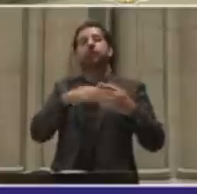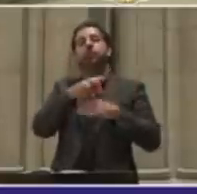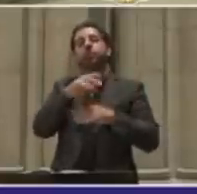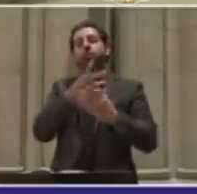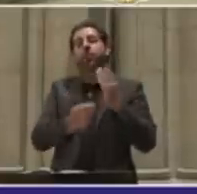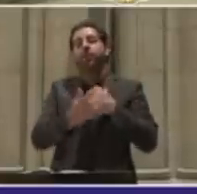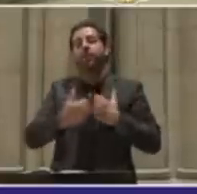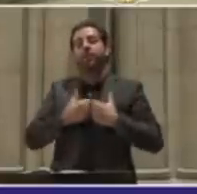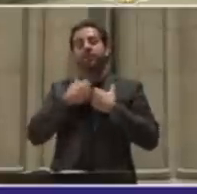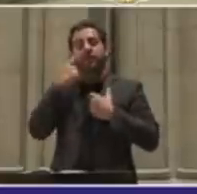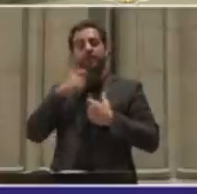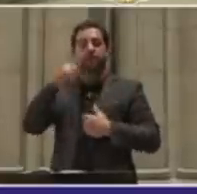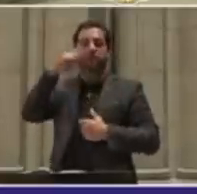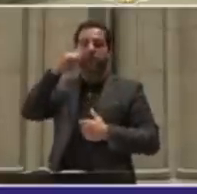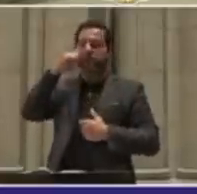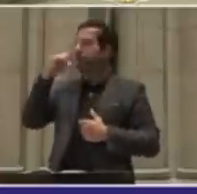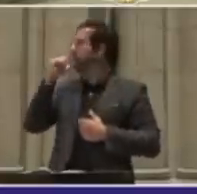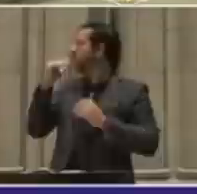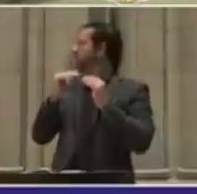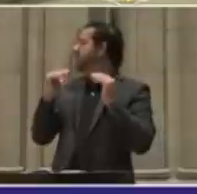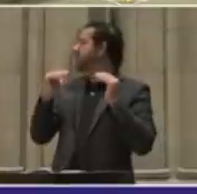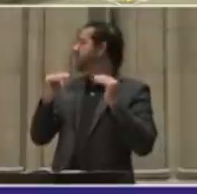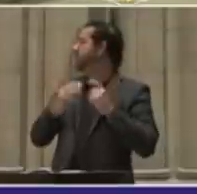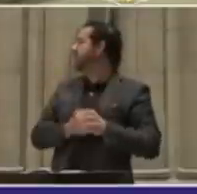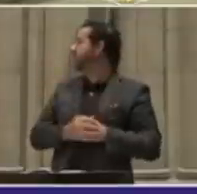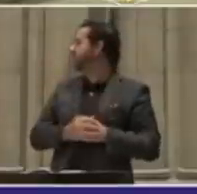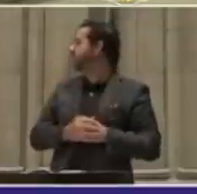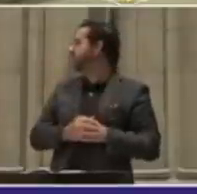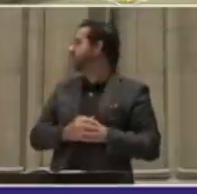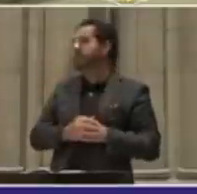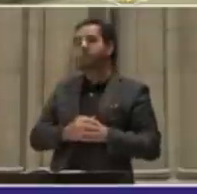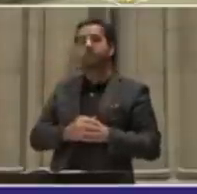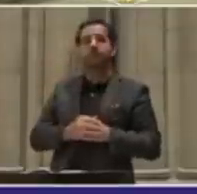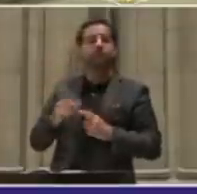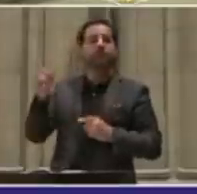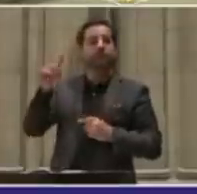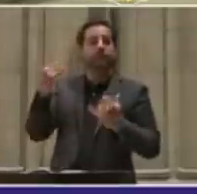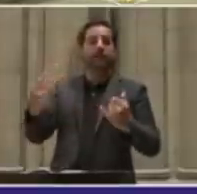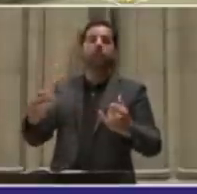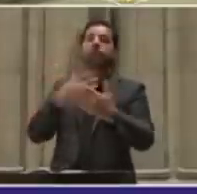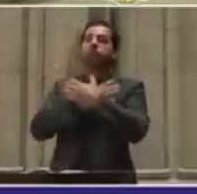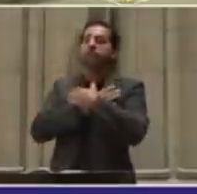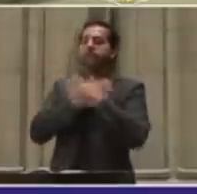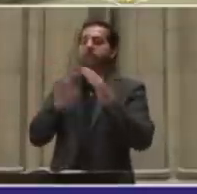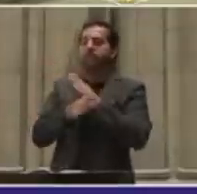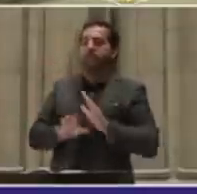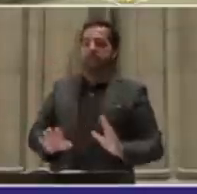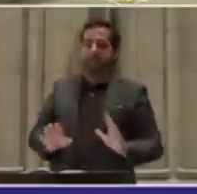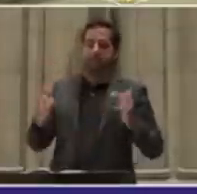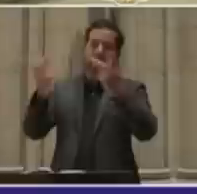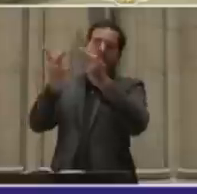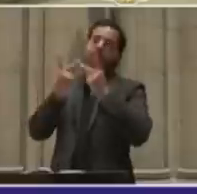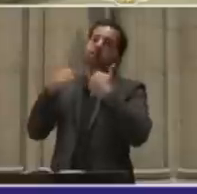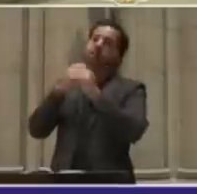lives because of racial injustice. May they now rest in peace in that place where